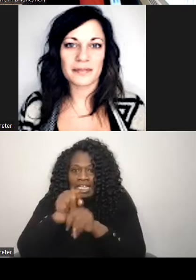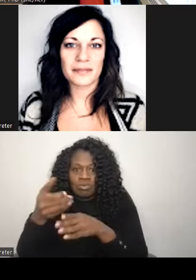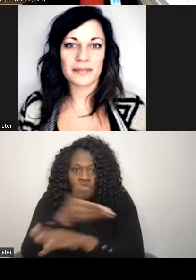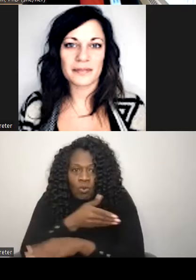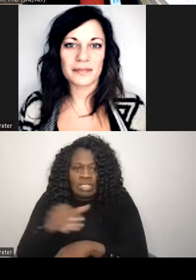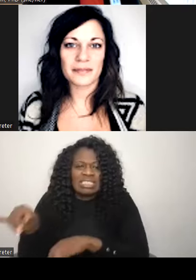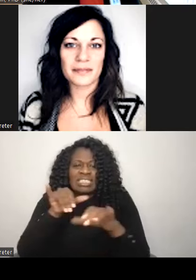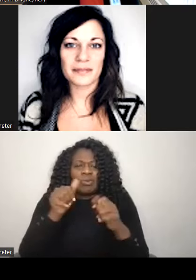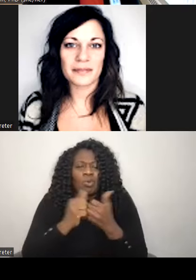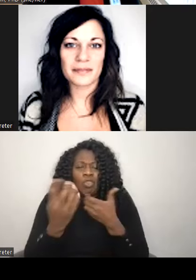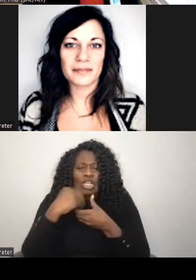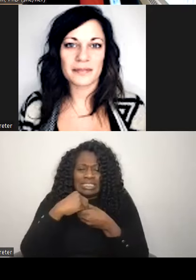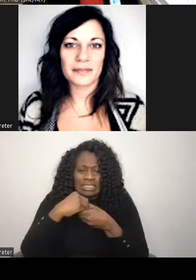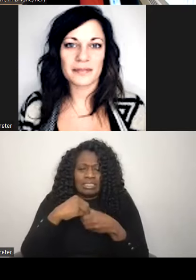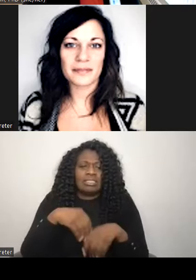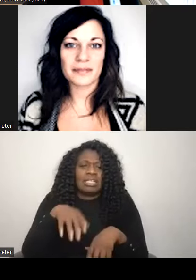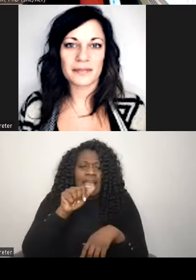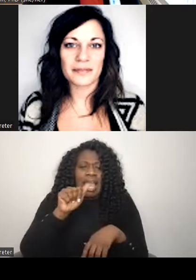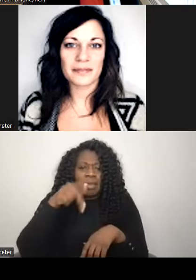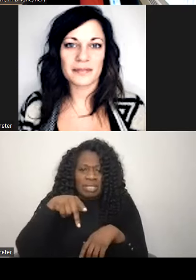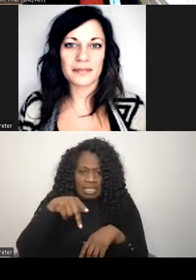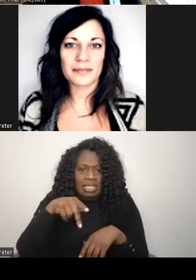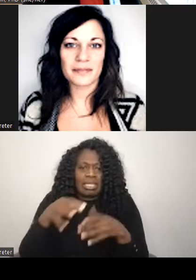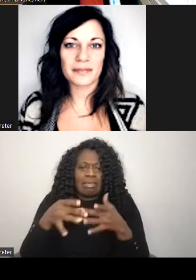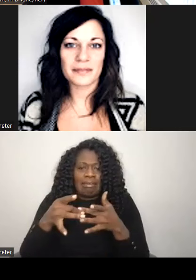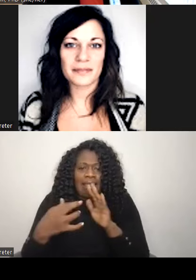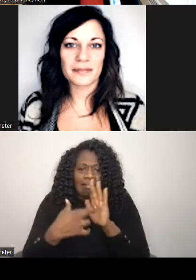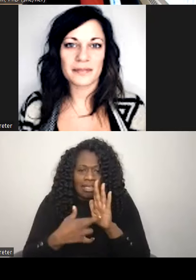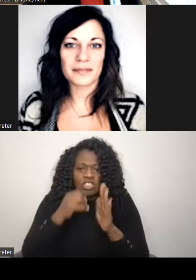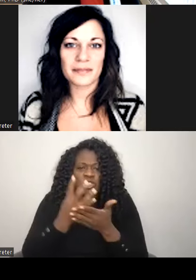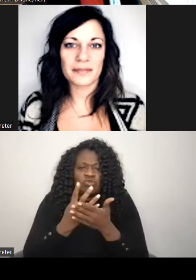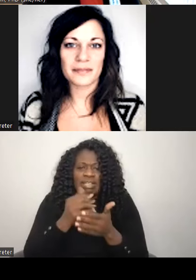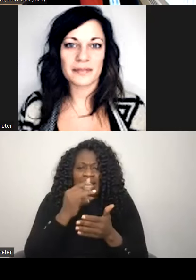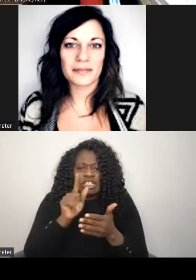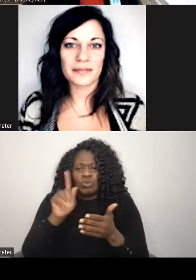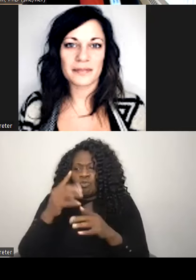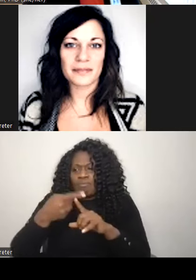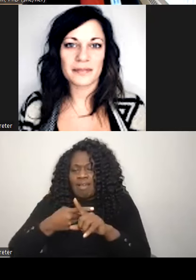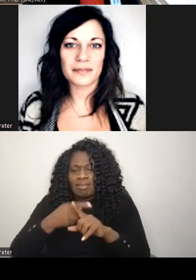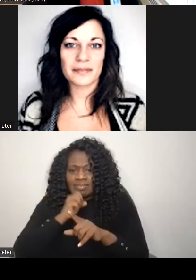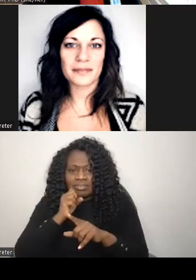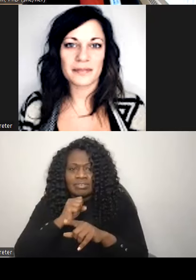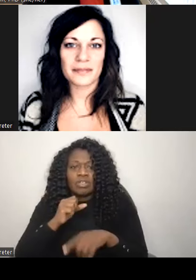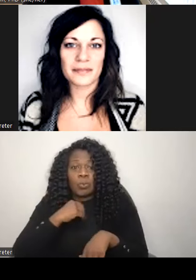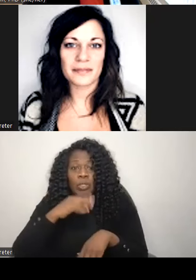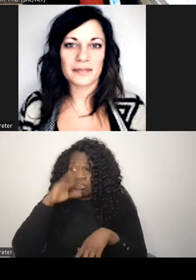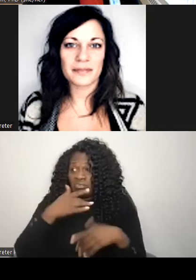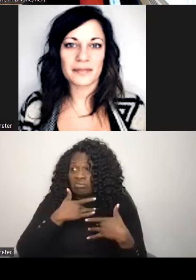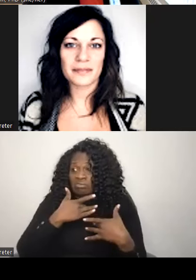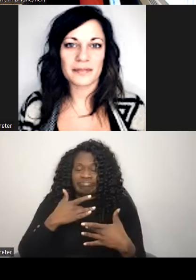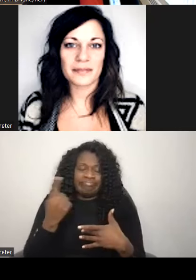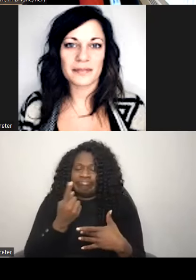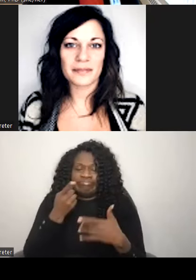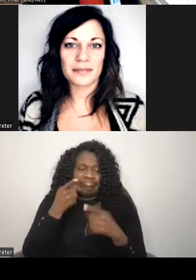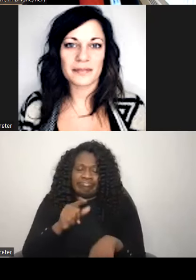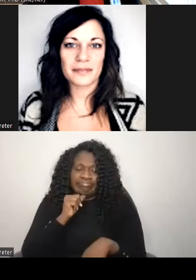with autism, there are AAP guidelines say that there should be screening at 18 and 24 months. But what we know is that that doesn't always